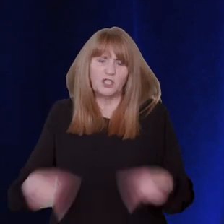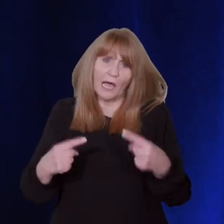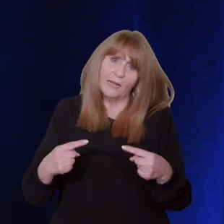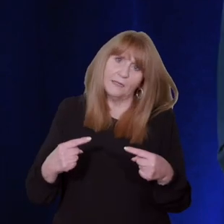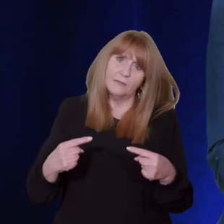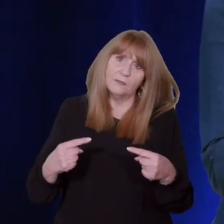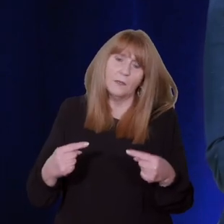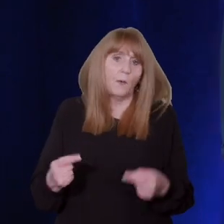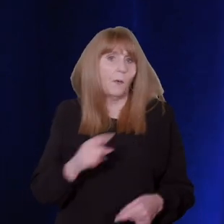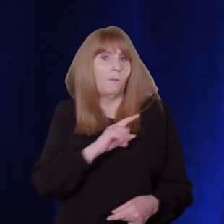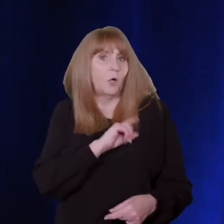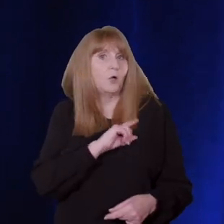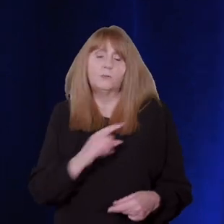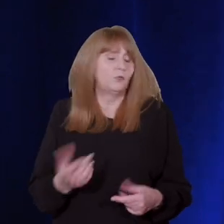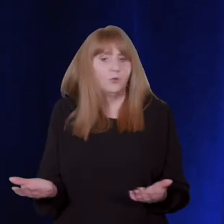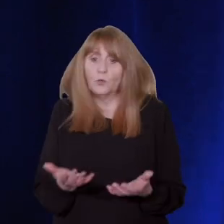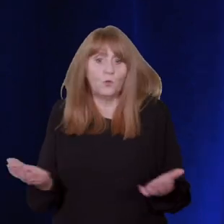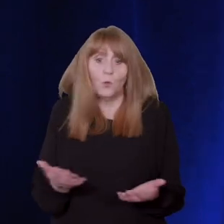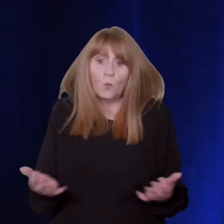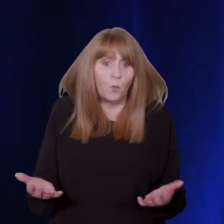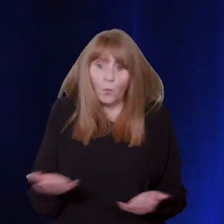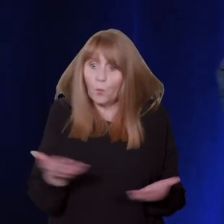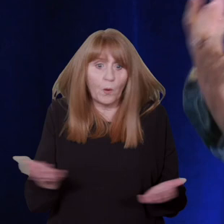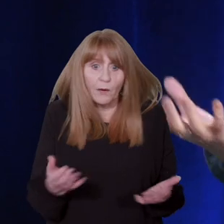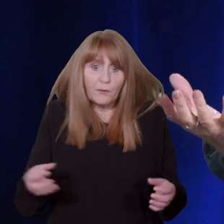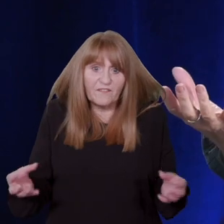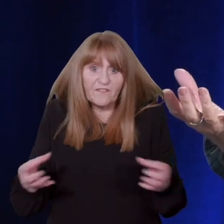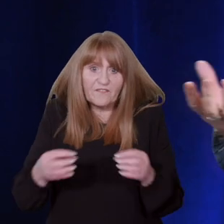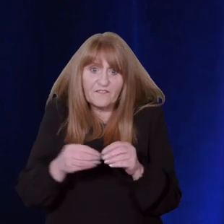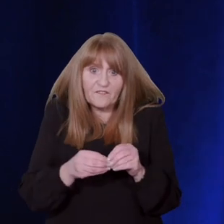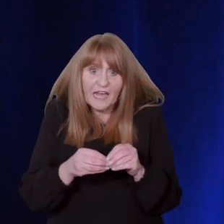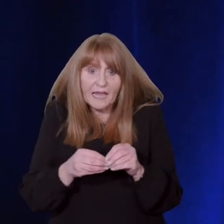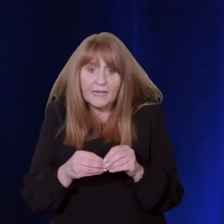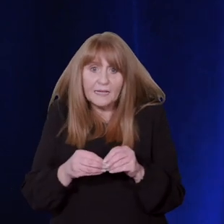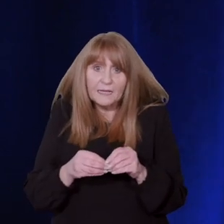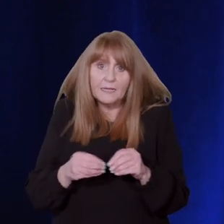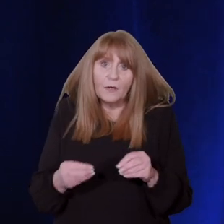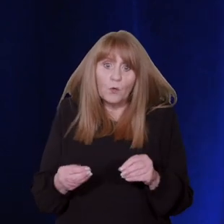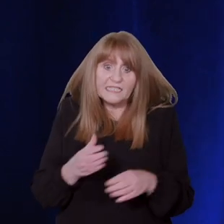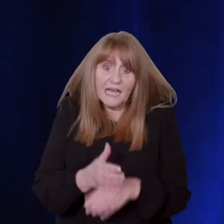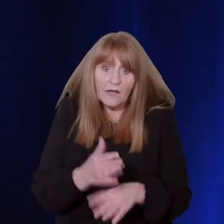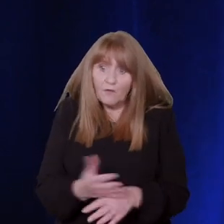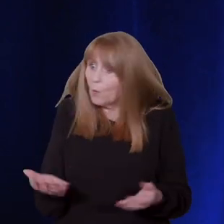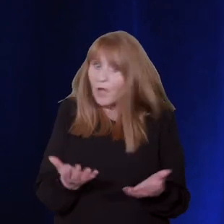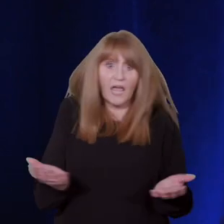of gifting God's given us. Some of us want to be this, but the Lord's asking us to be that. I would say just, you know, check